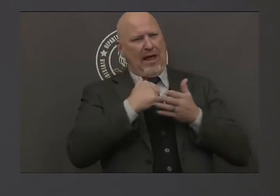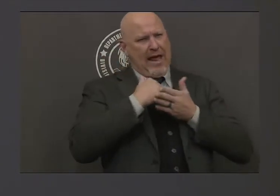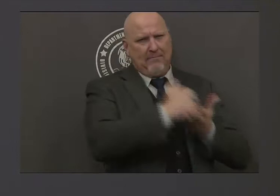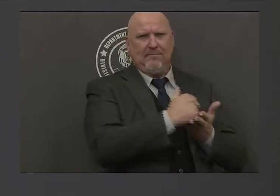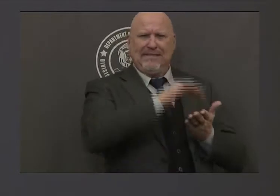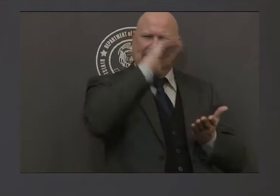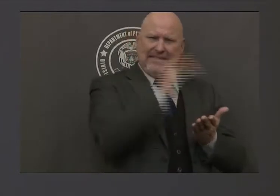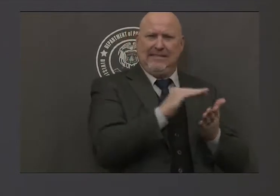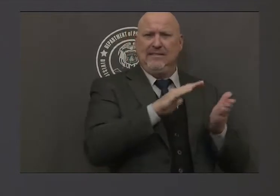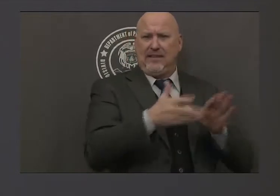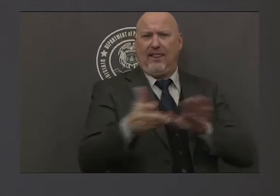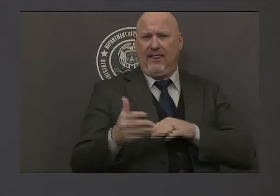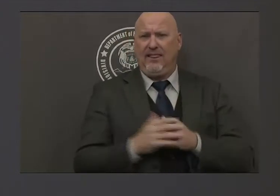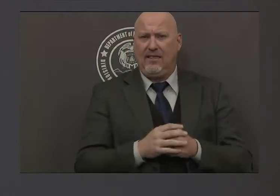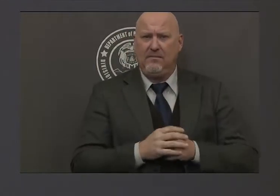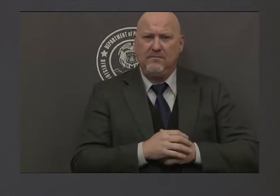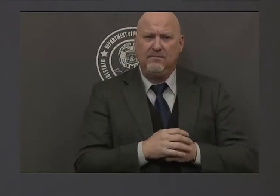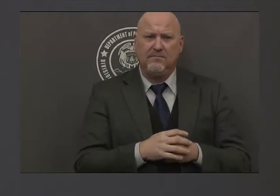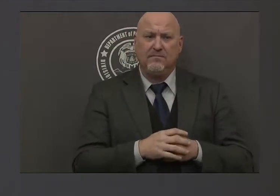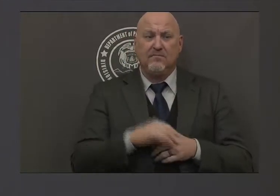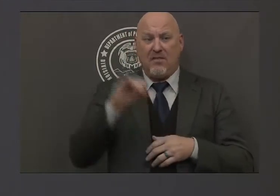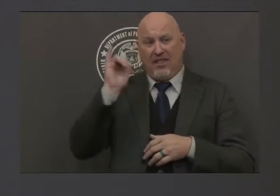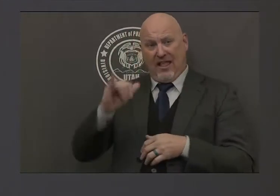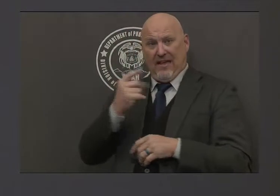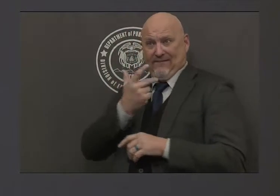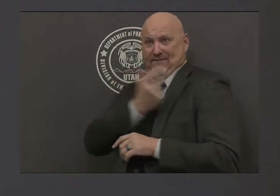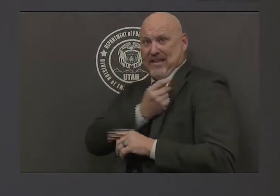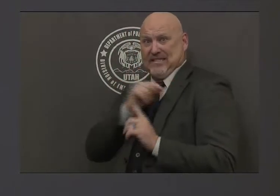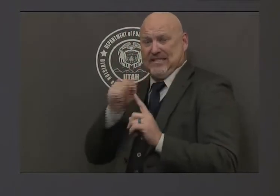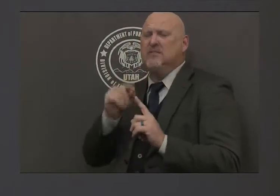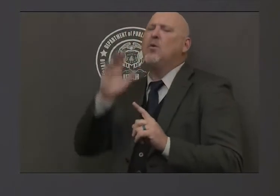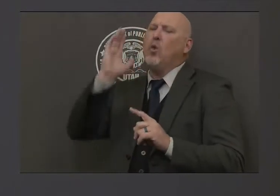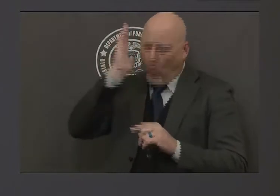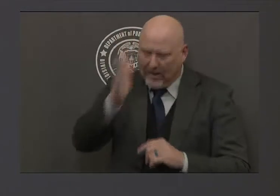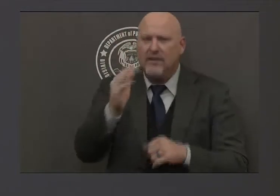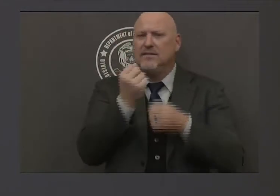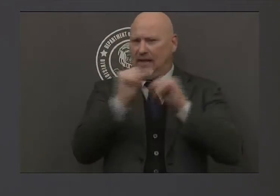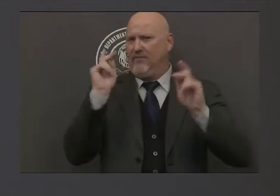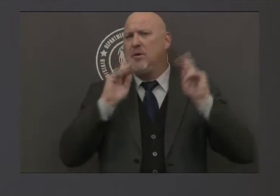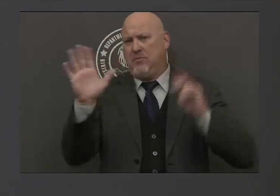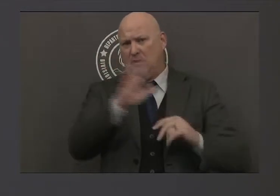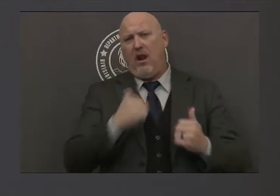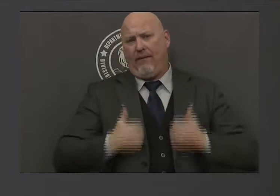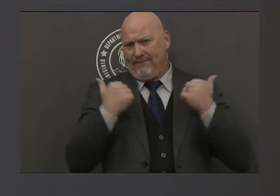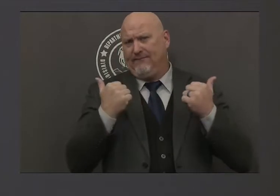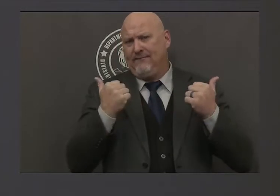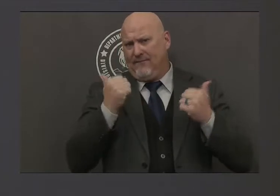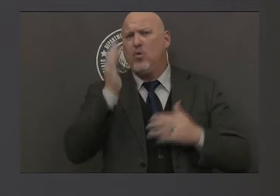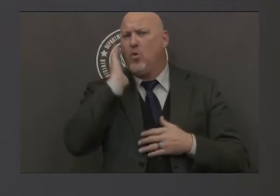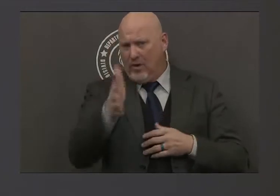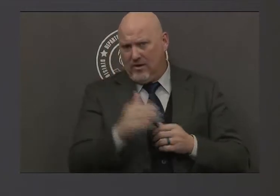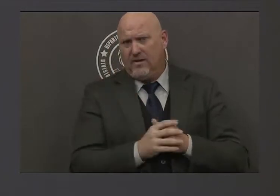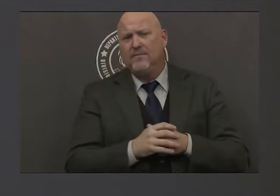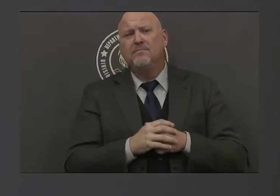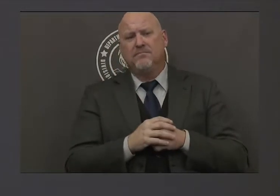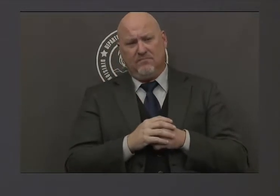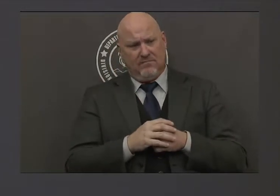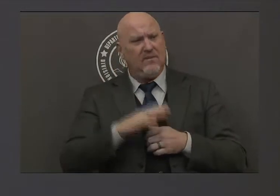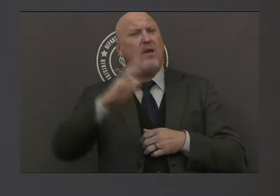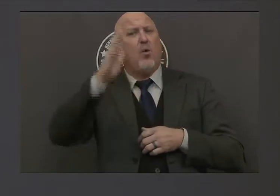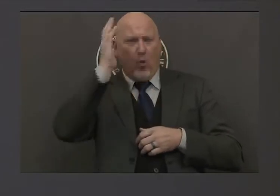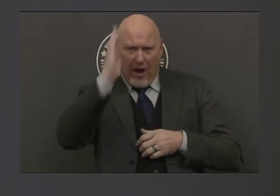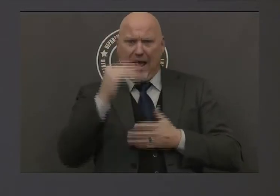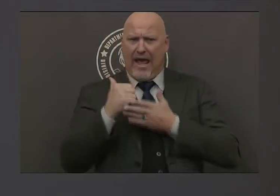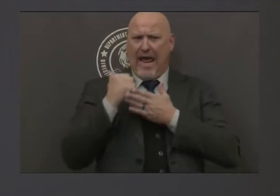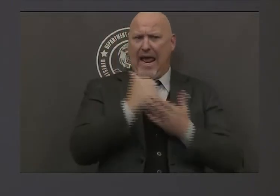literally save lives and allow people to continue and build Utah as we rebuild